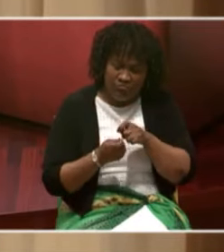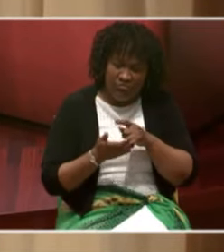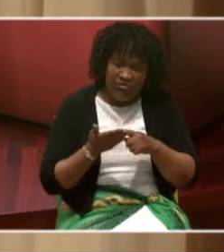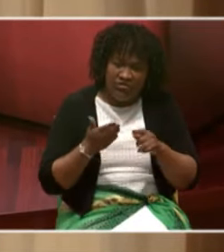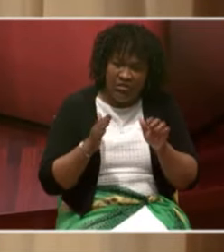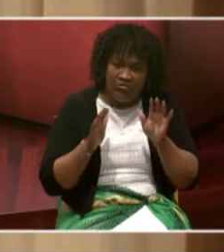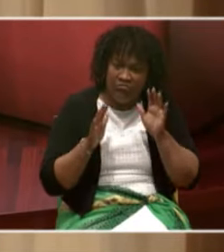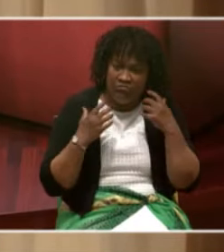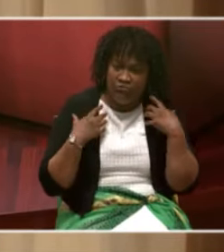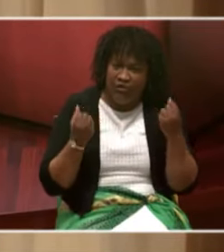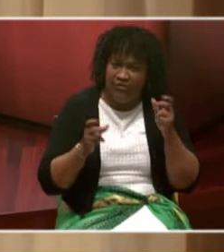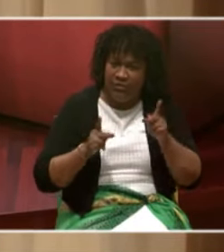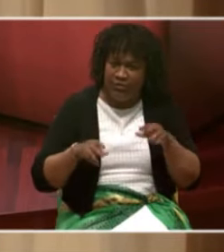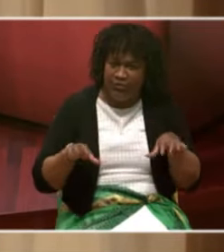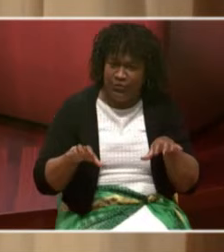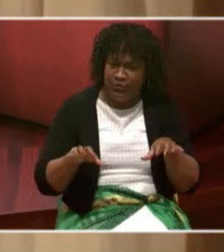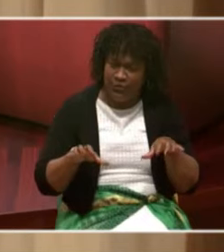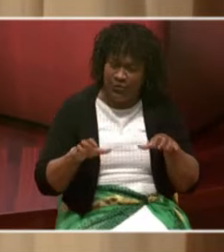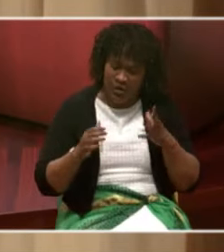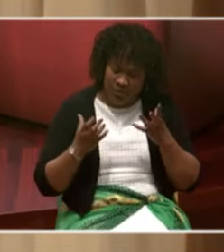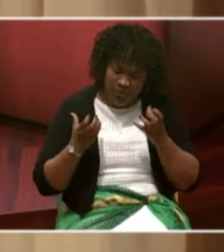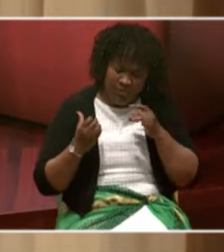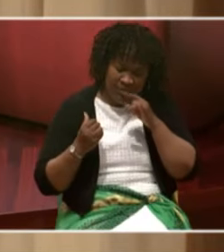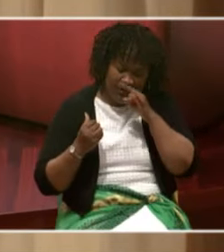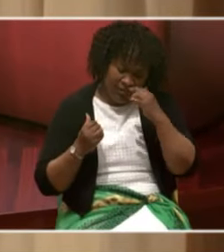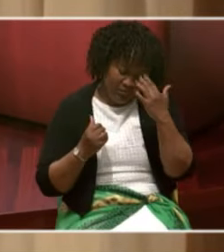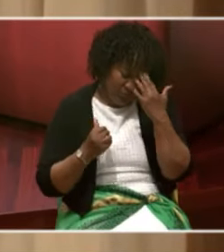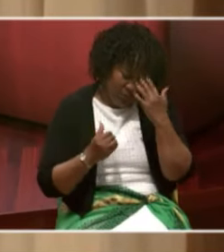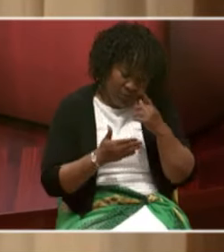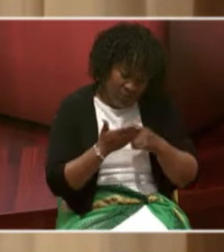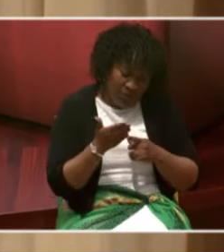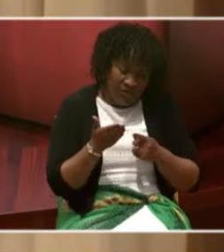And sometimes I tell them the wind story from my book, Walking with the Wind.